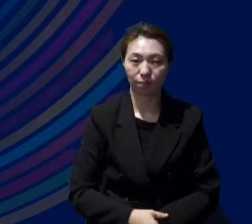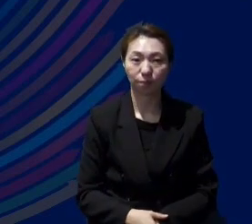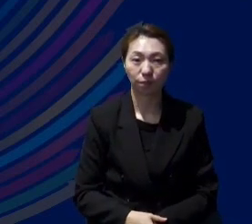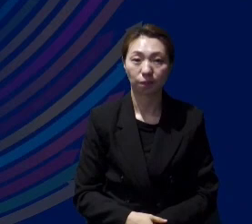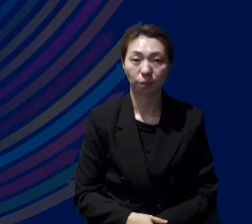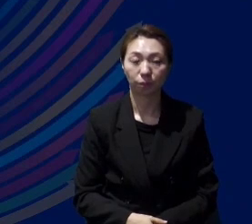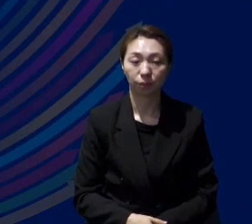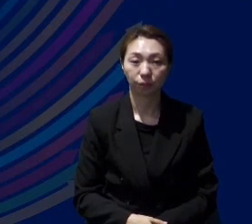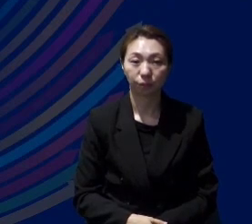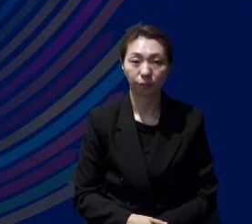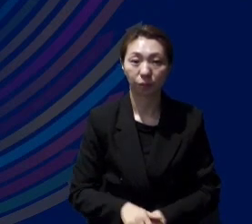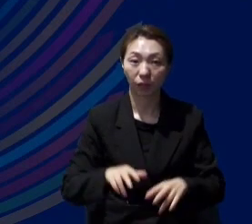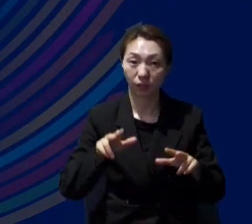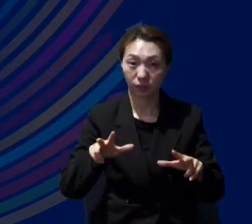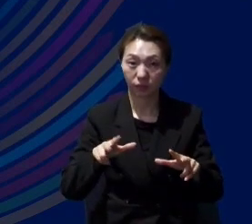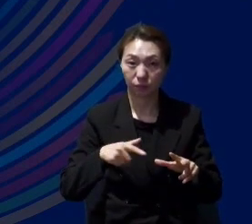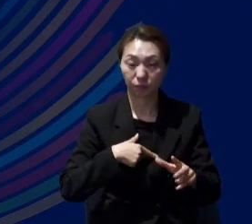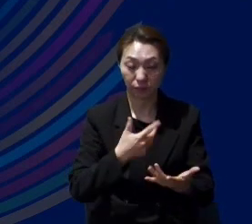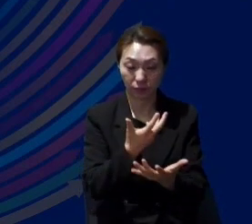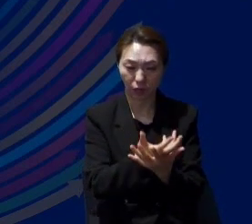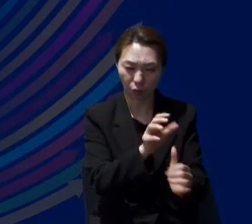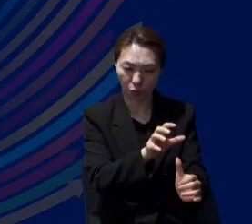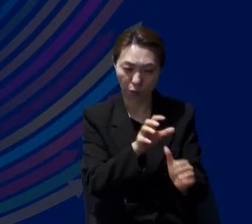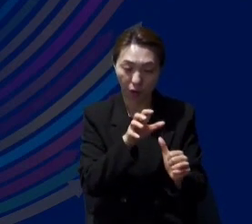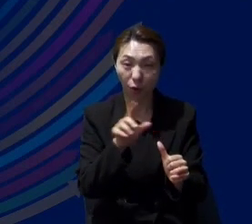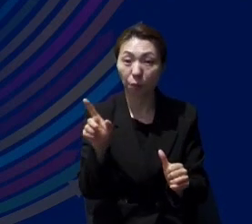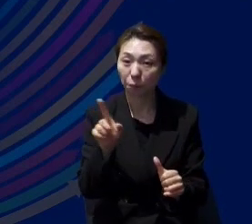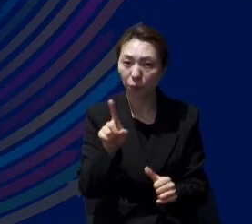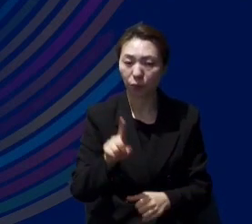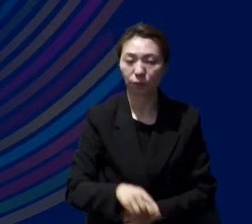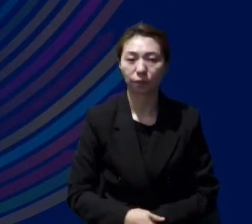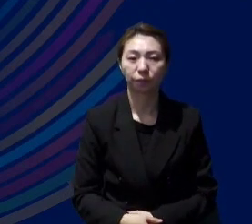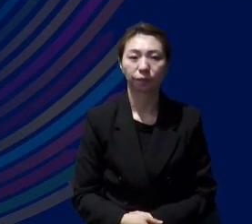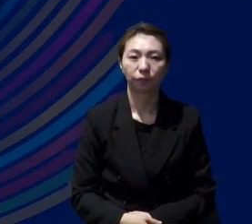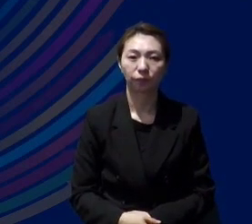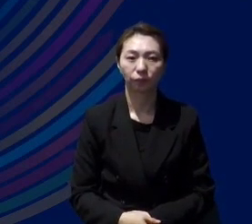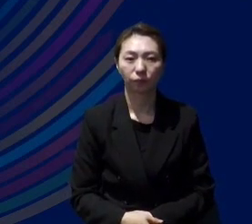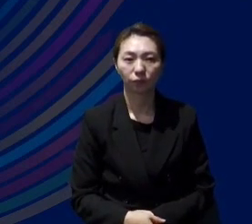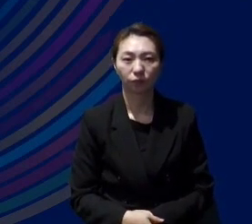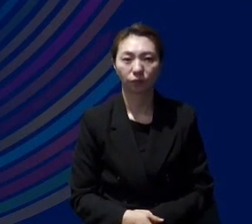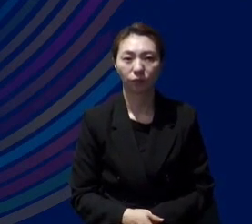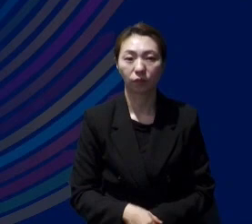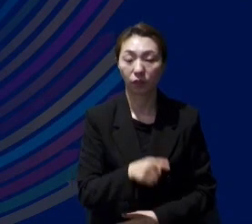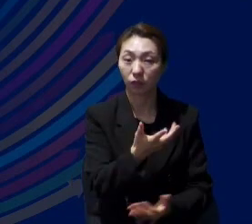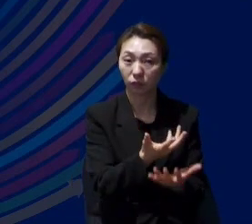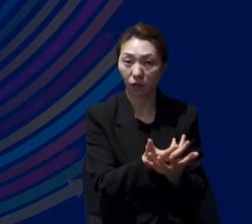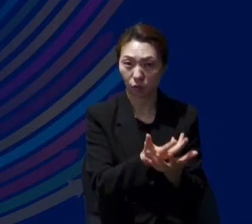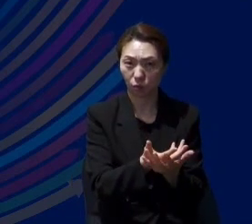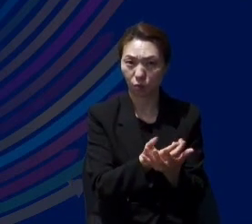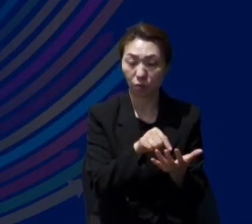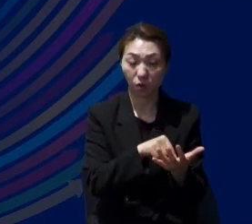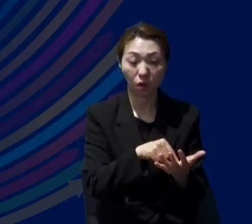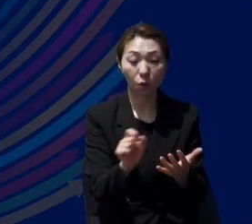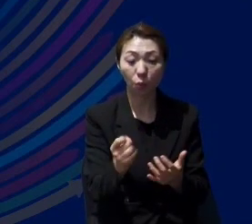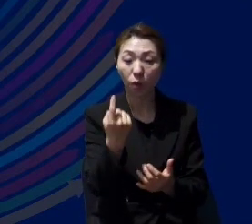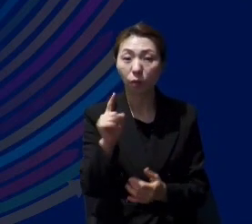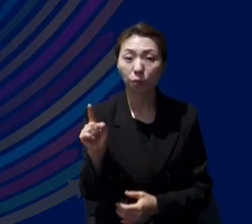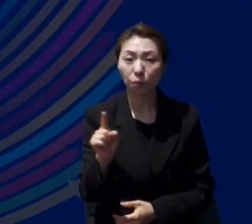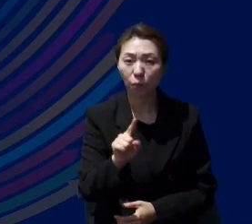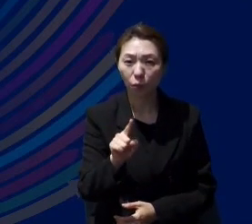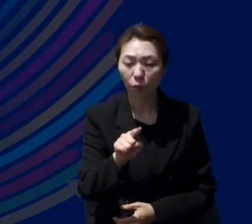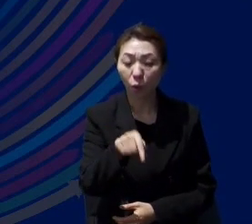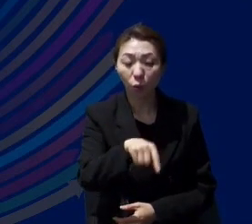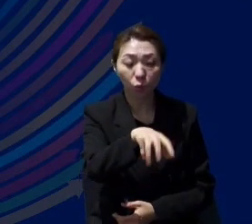used for this part of the analysis, so you have a sense of sort of where this is originating from. So sort of the two key things if you want to